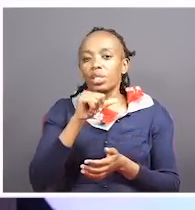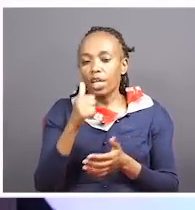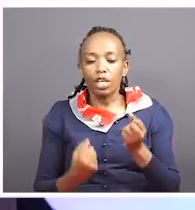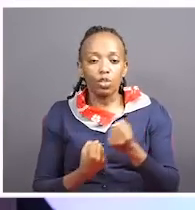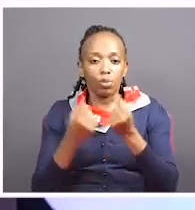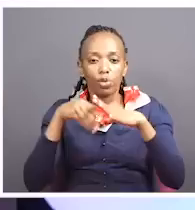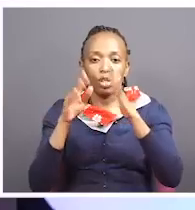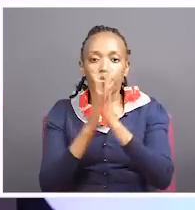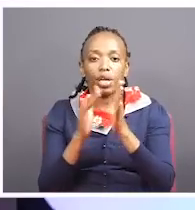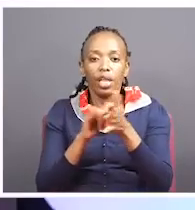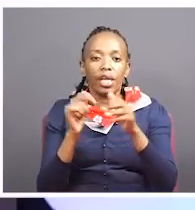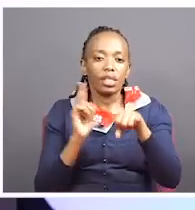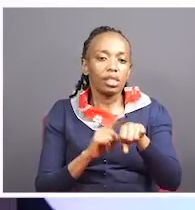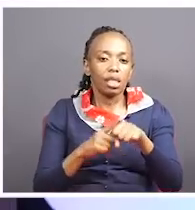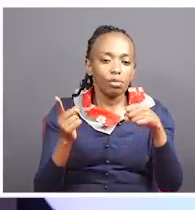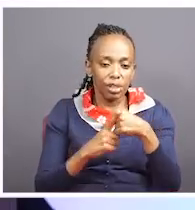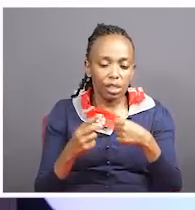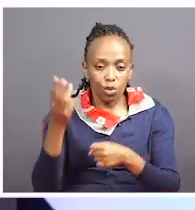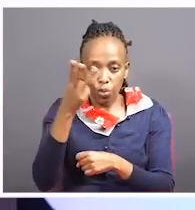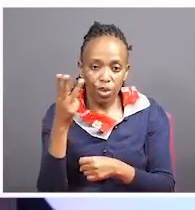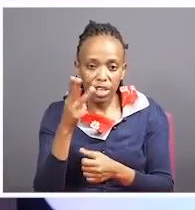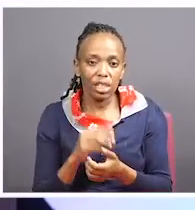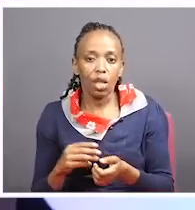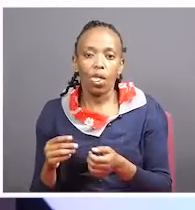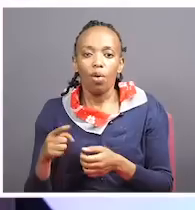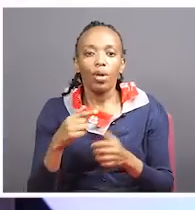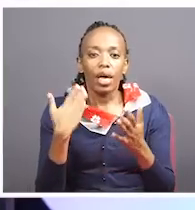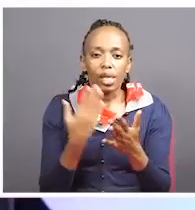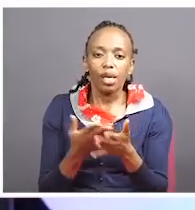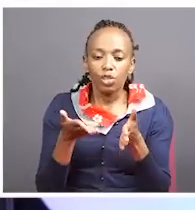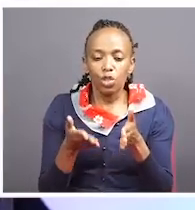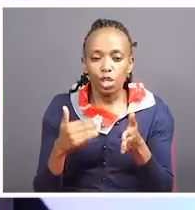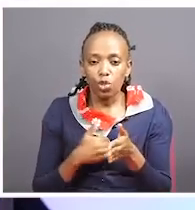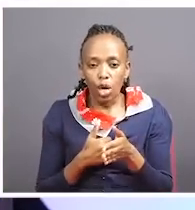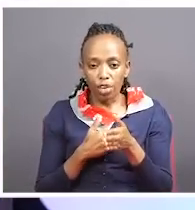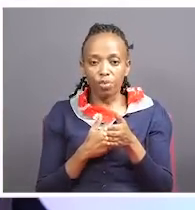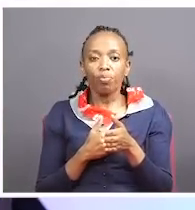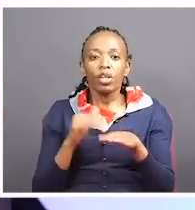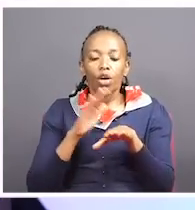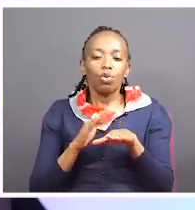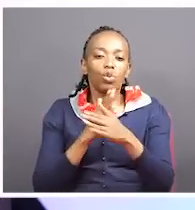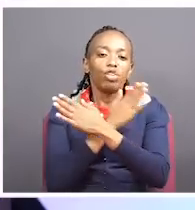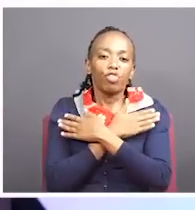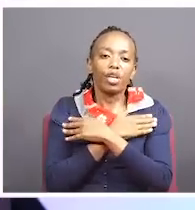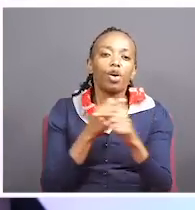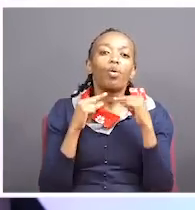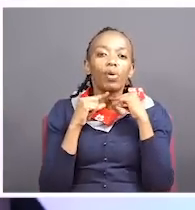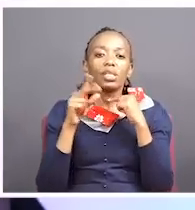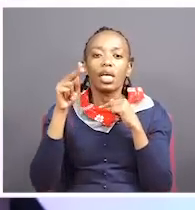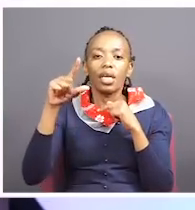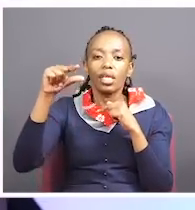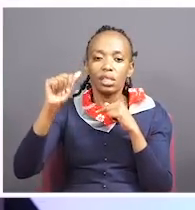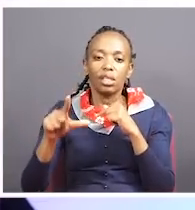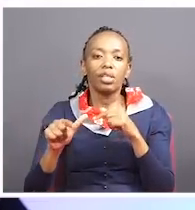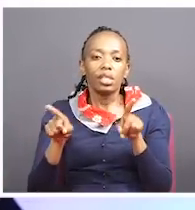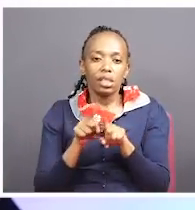stand with you in prayer. That's at 6:00 on Wednesday. We're so grateful today to have had our good friend, Pastor